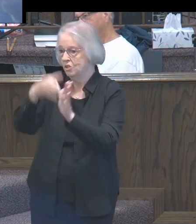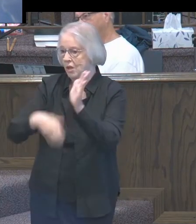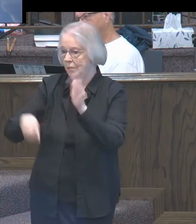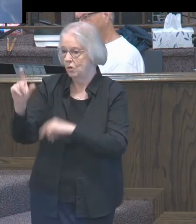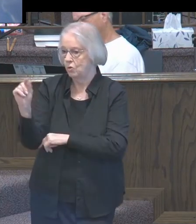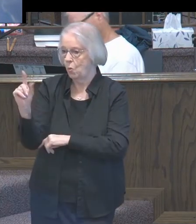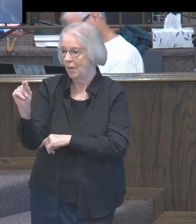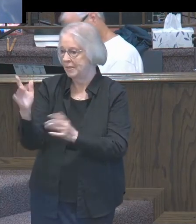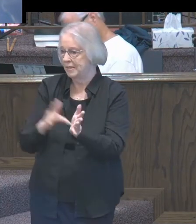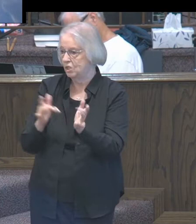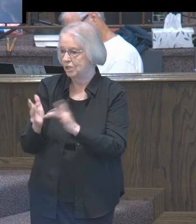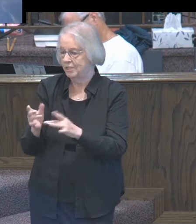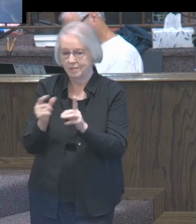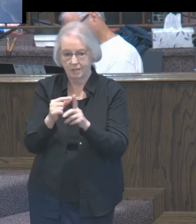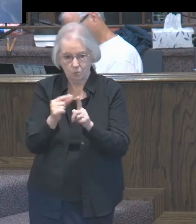gives